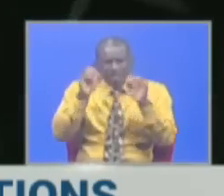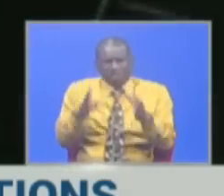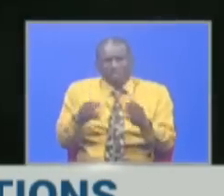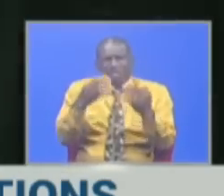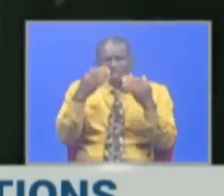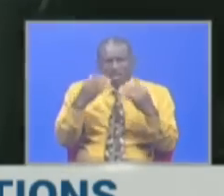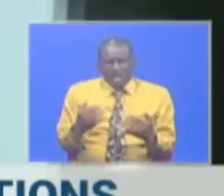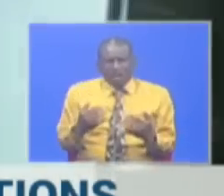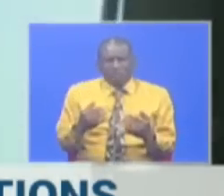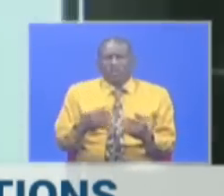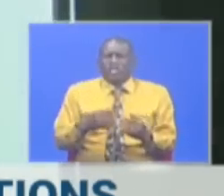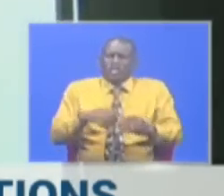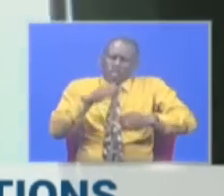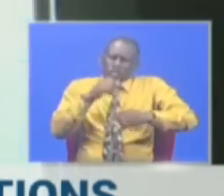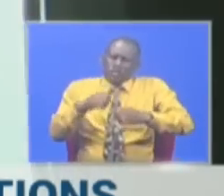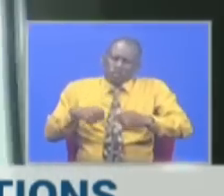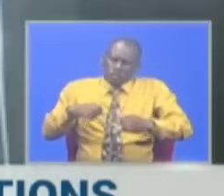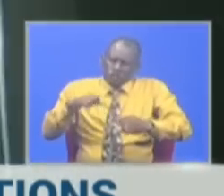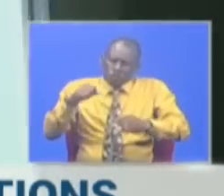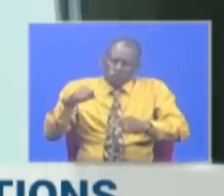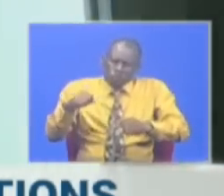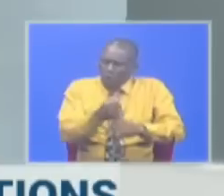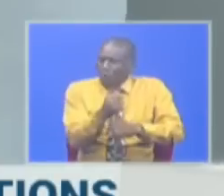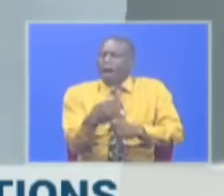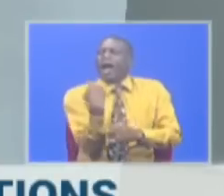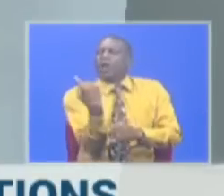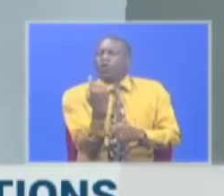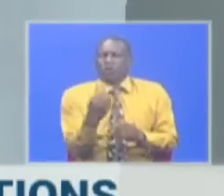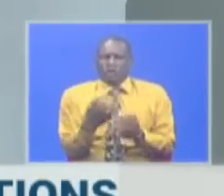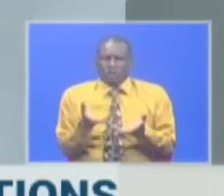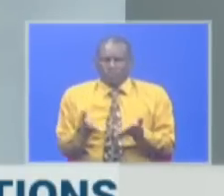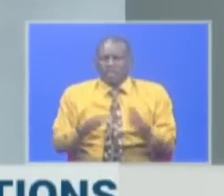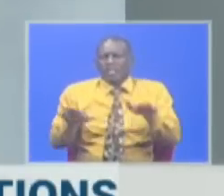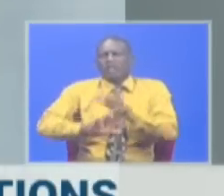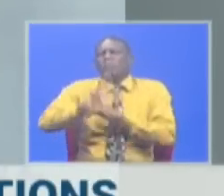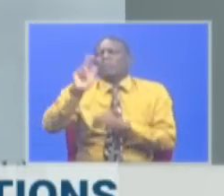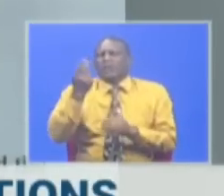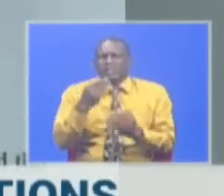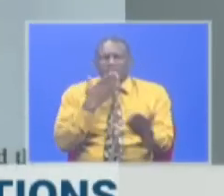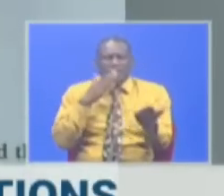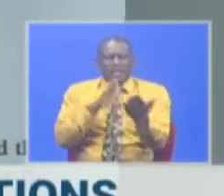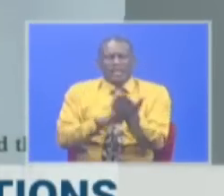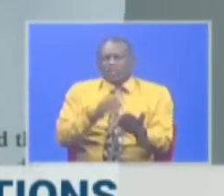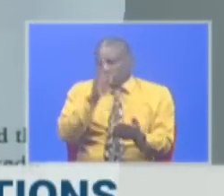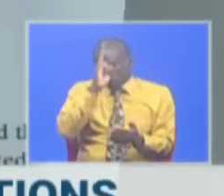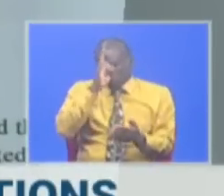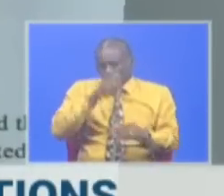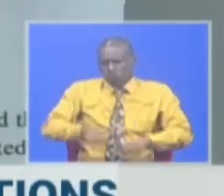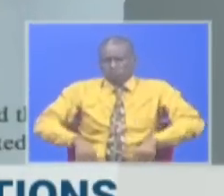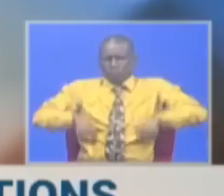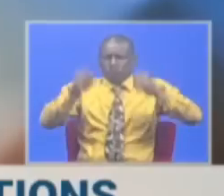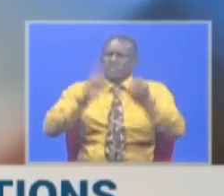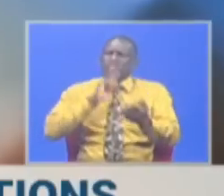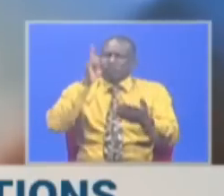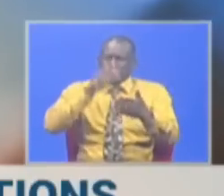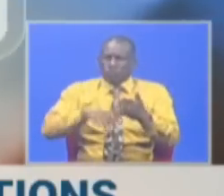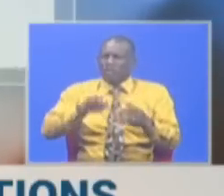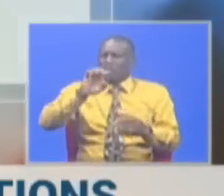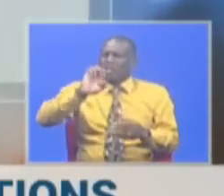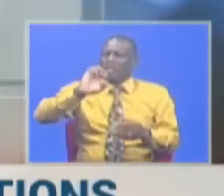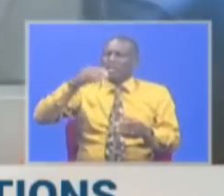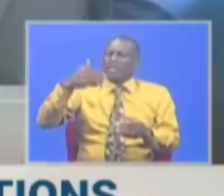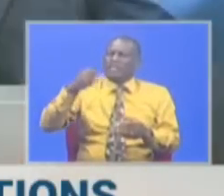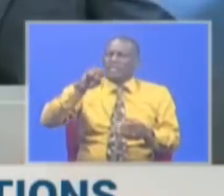walking alone. In an unexpected move, the Deputy President, in a letter to the police chief, states that Echesa and